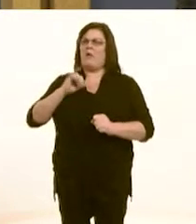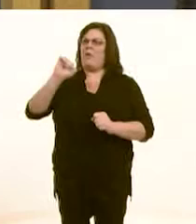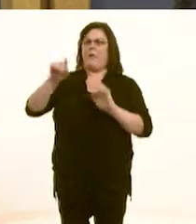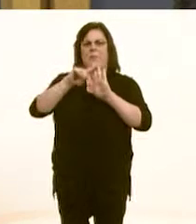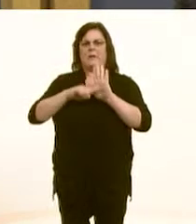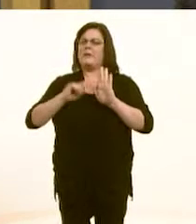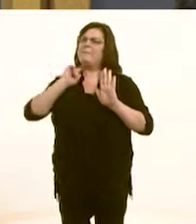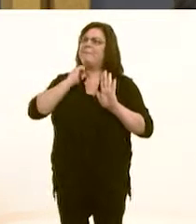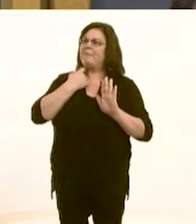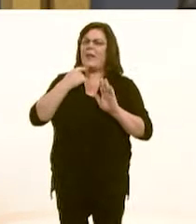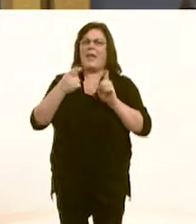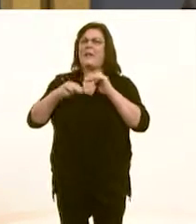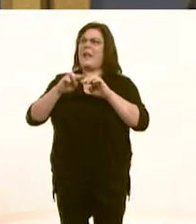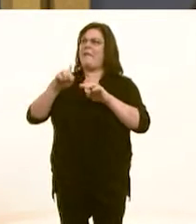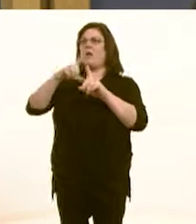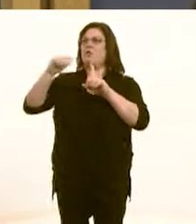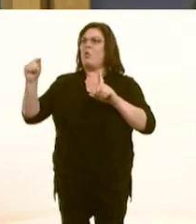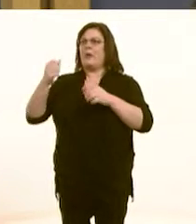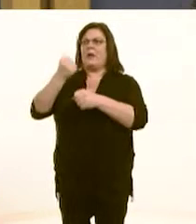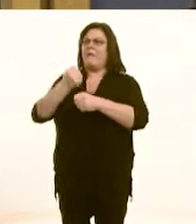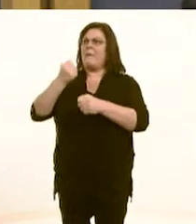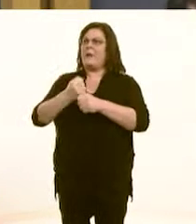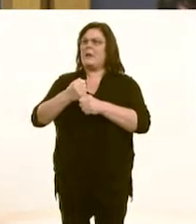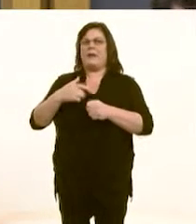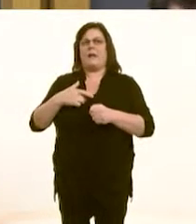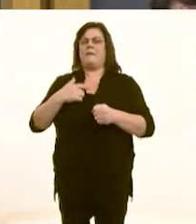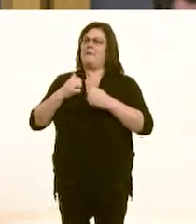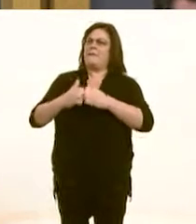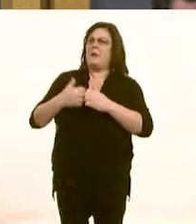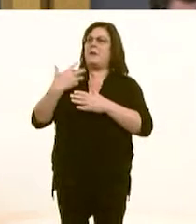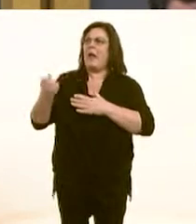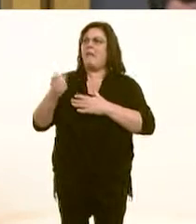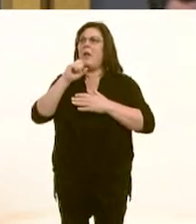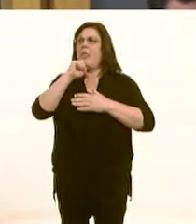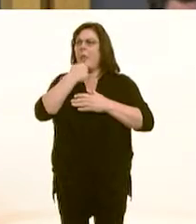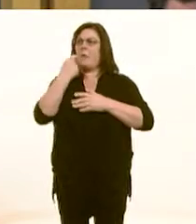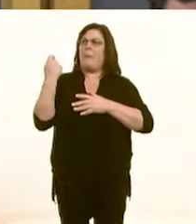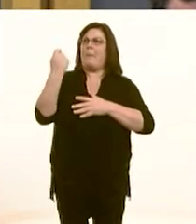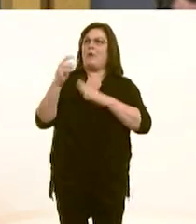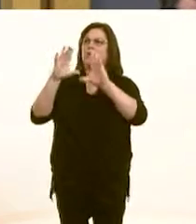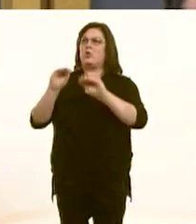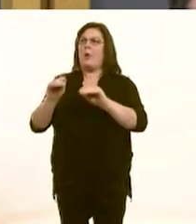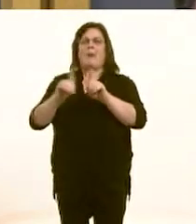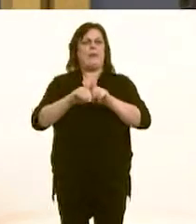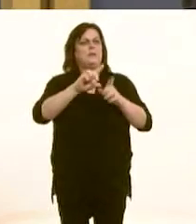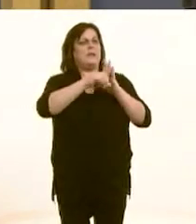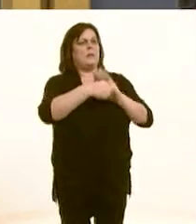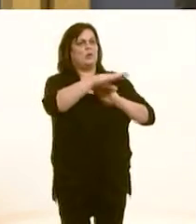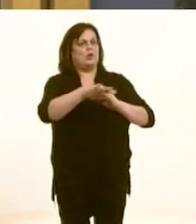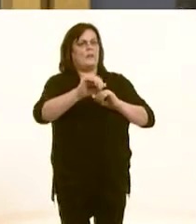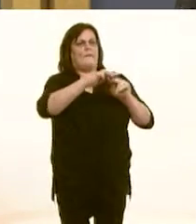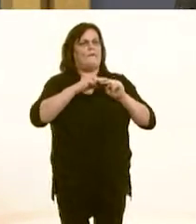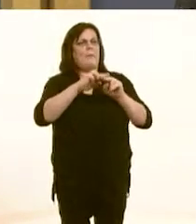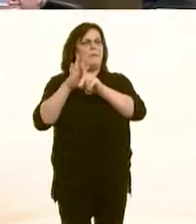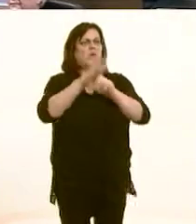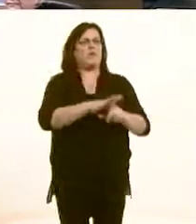one shred of decency, they would abandon this appeal and stop persecuting disabled children and their families and all